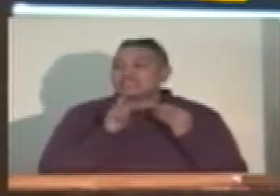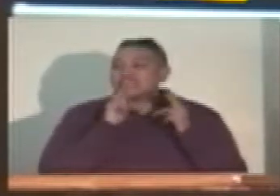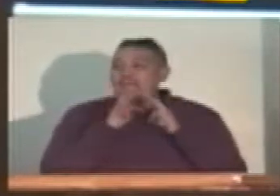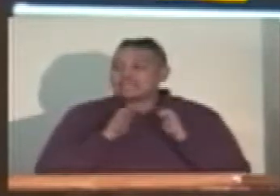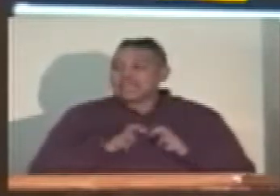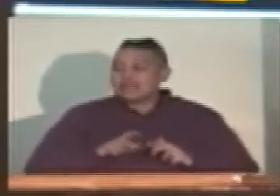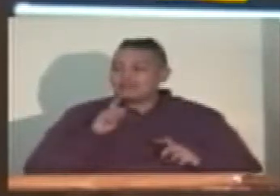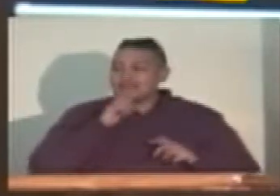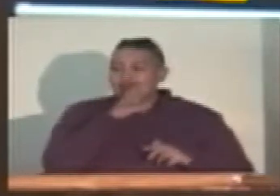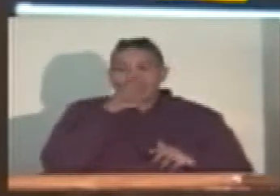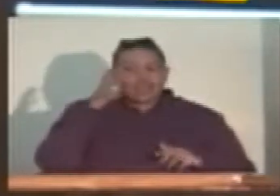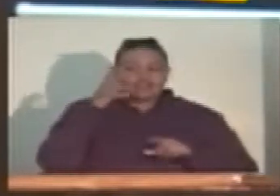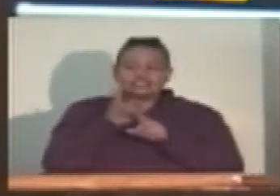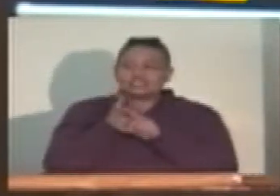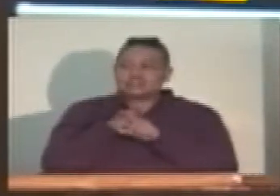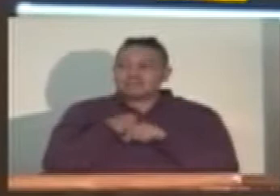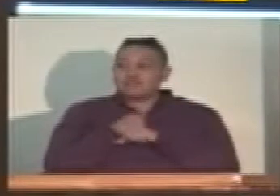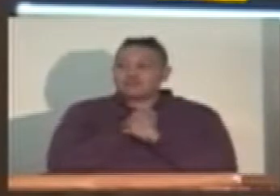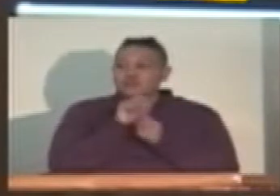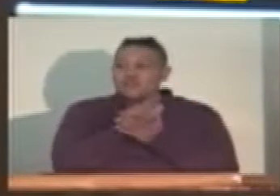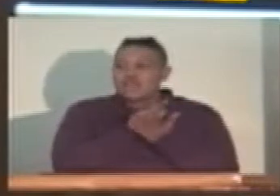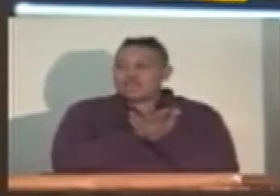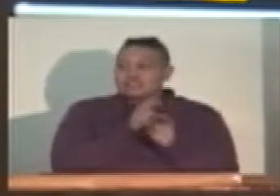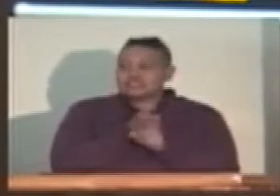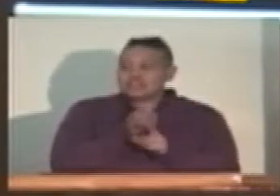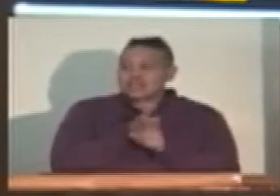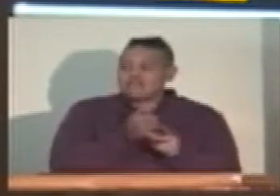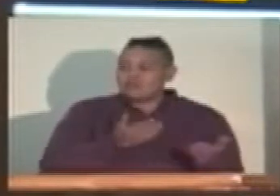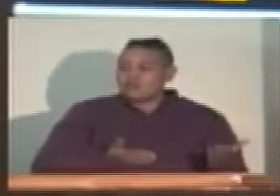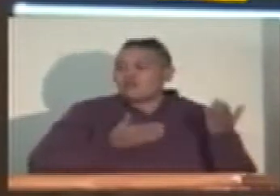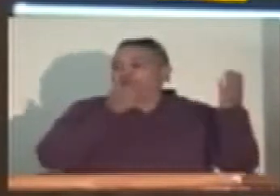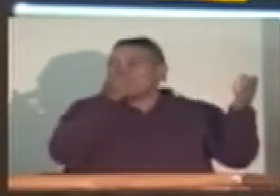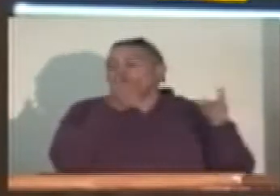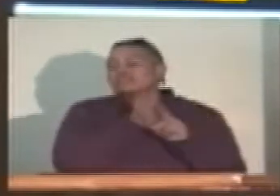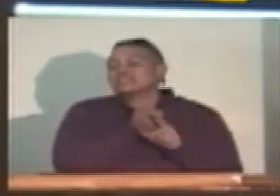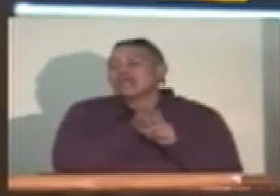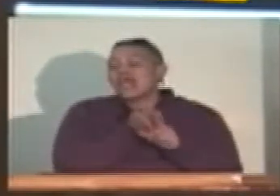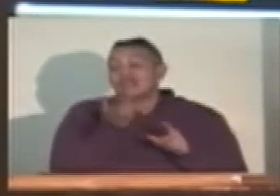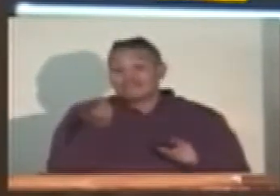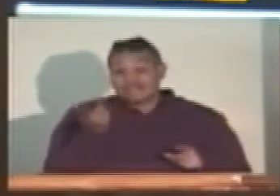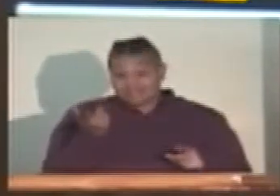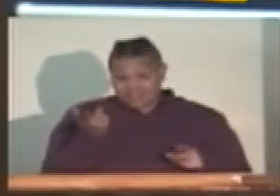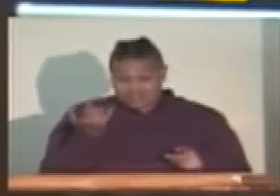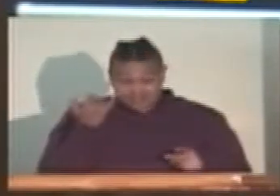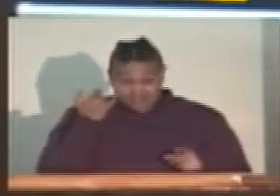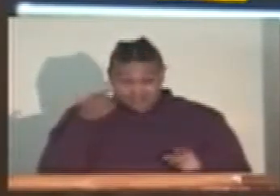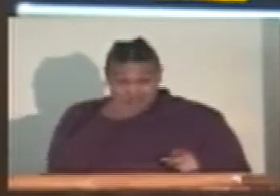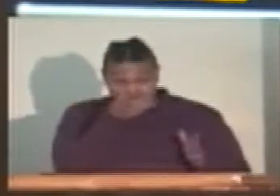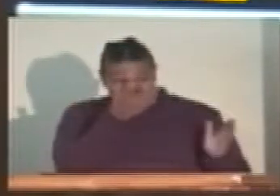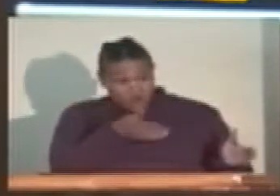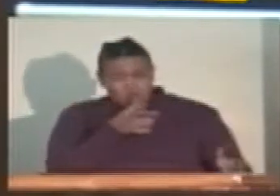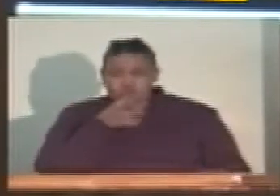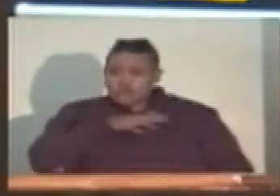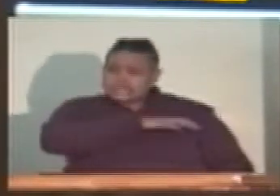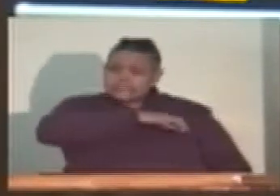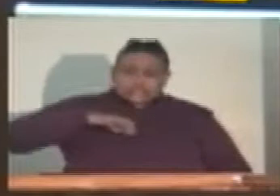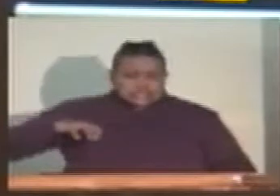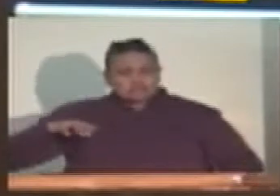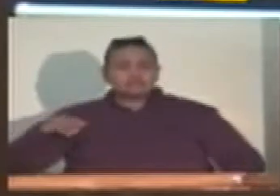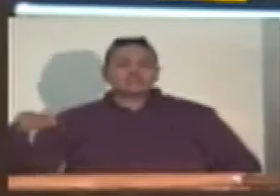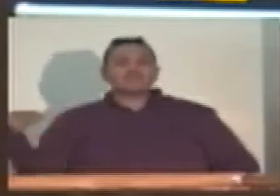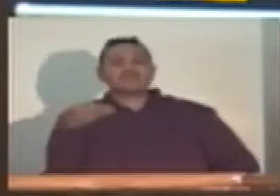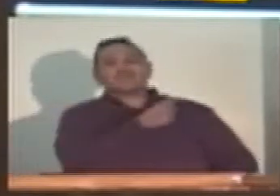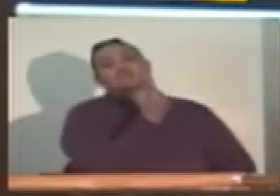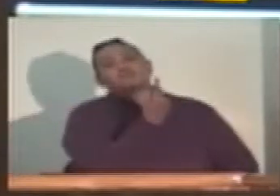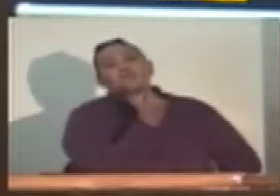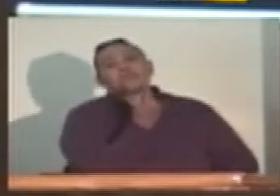examining the Agricultural Produce Act to propose that restitution is given to the victim of the offense